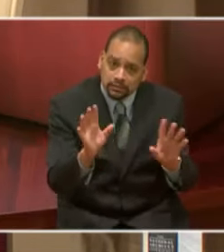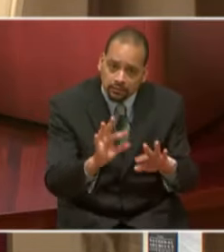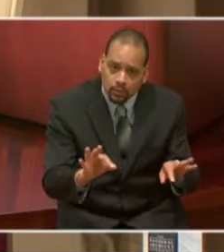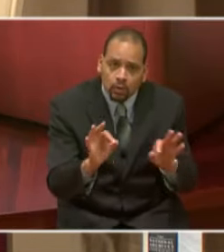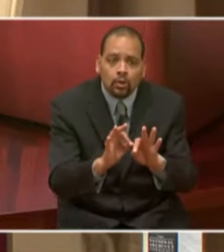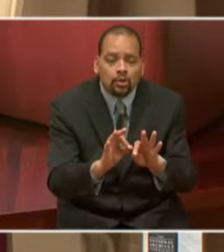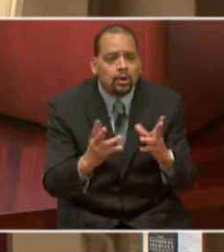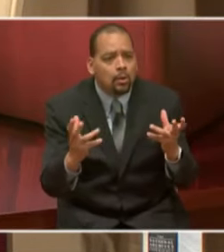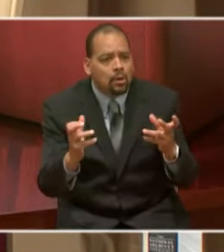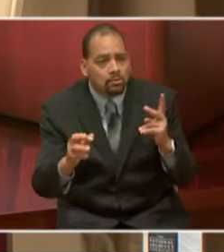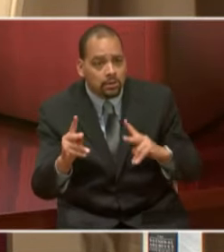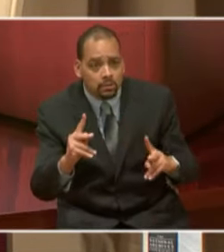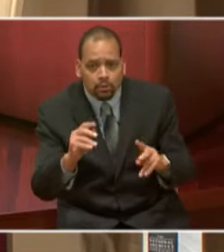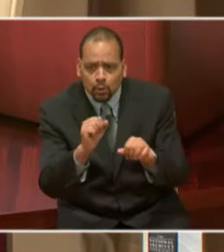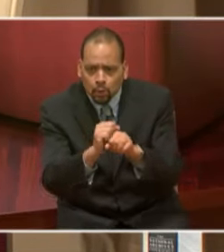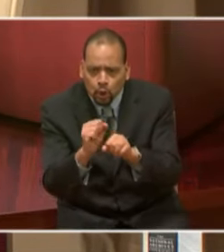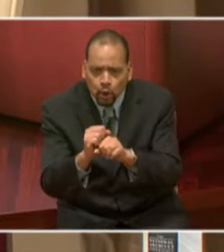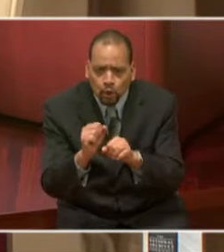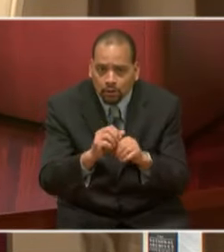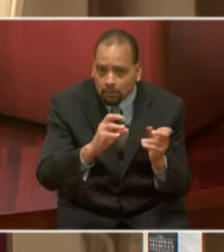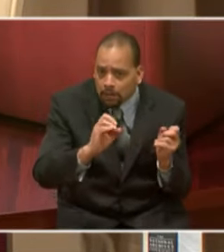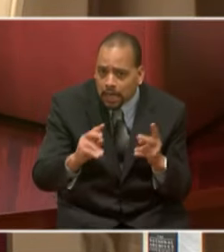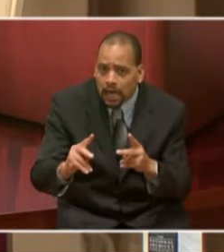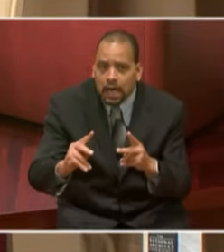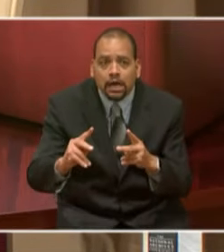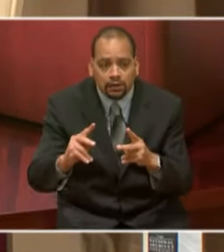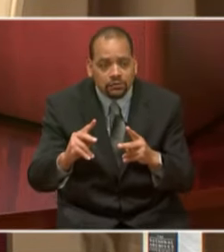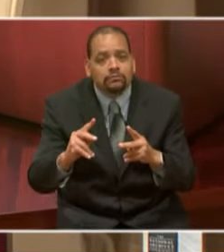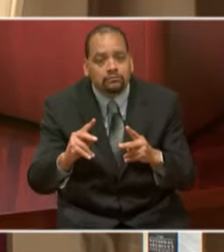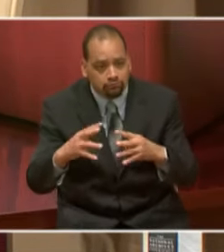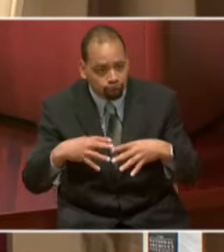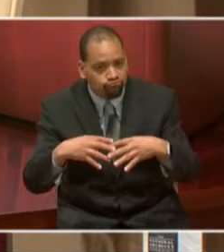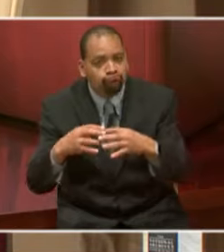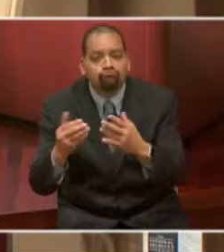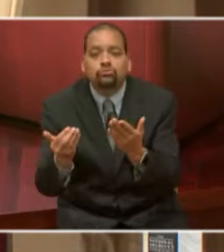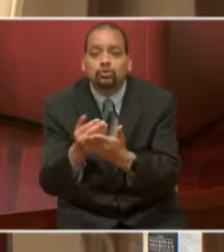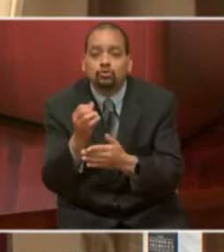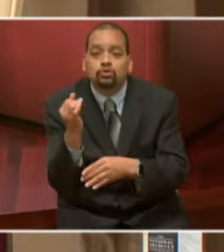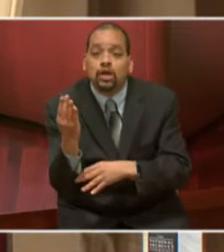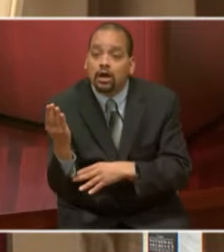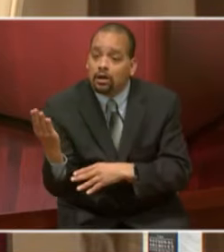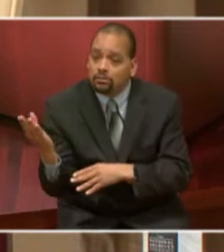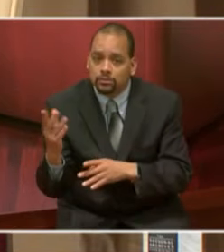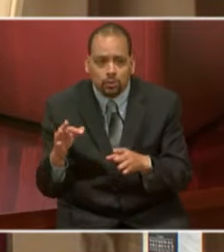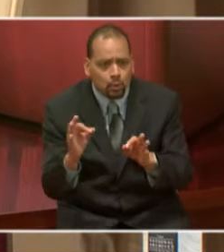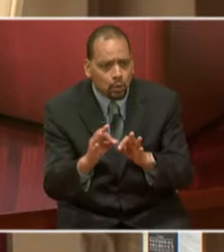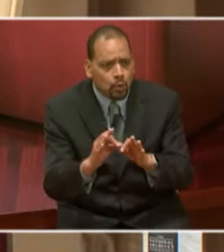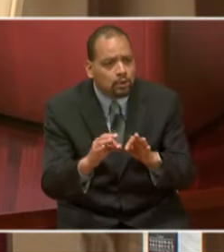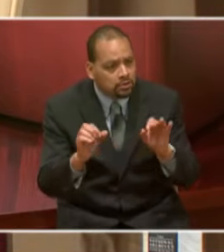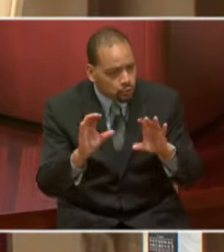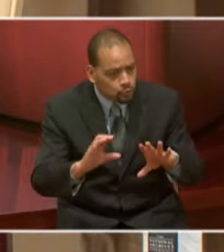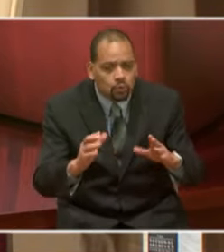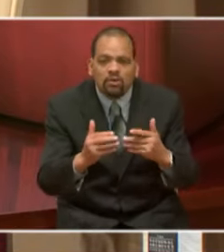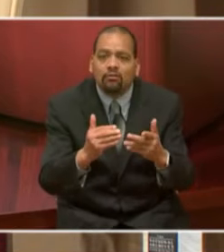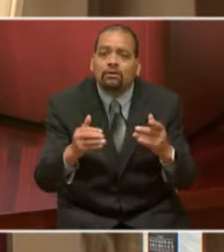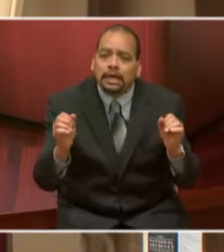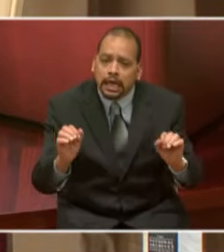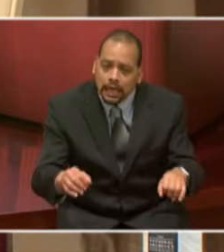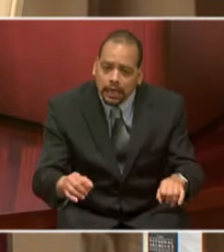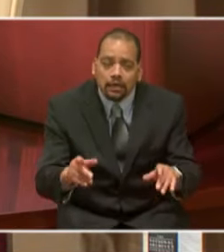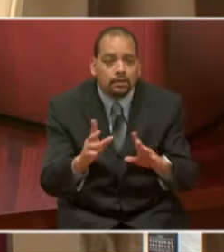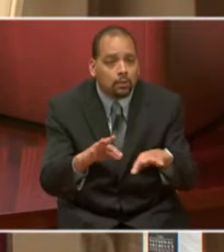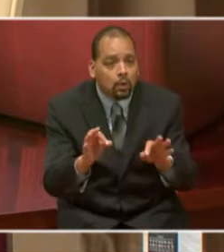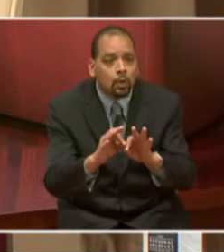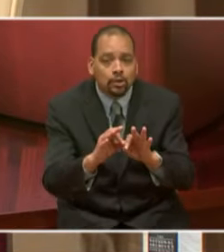flag. Your story and their story coincide in that you